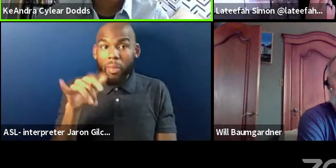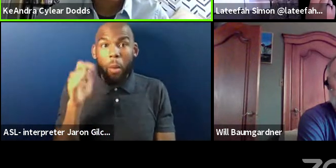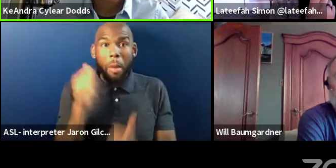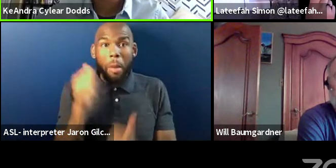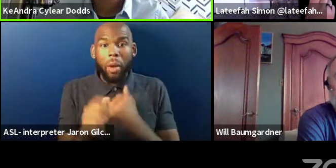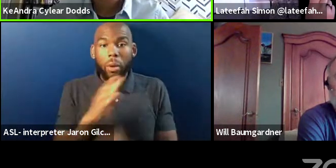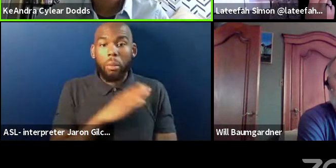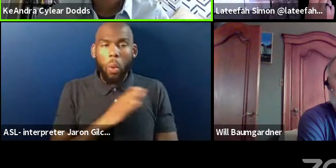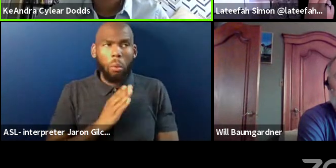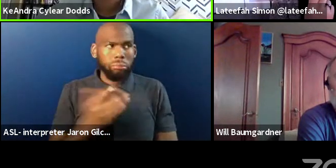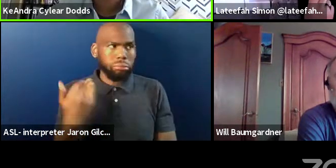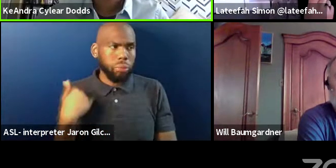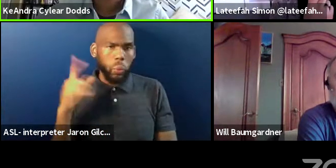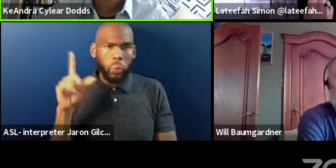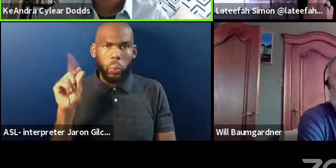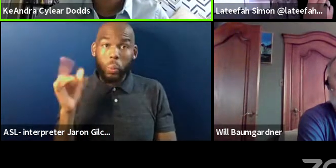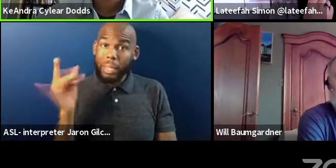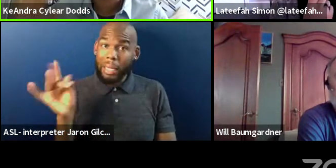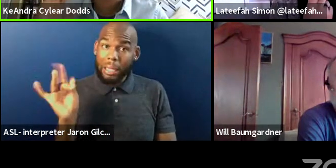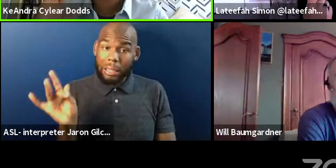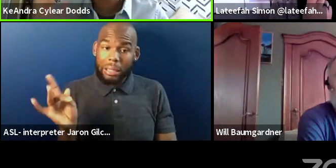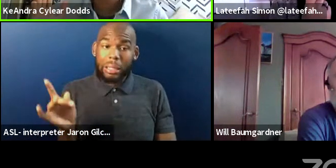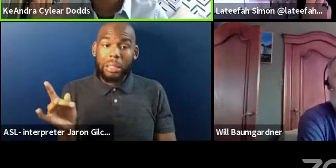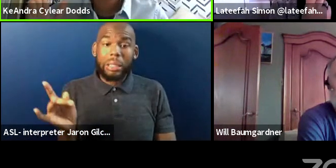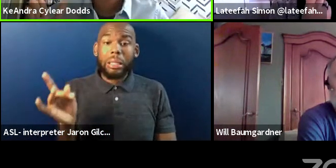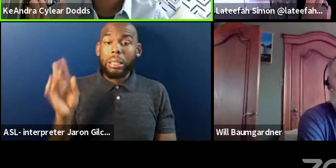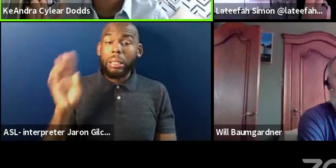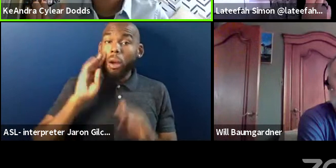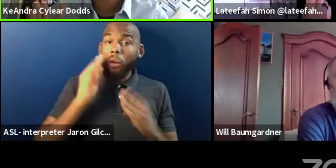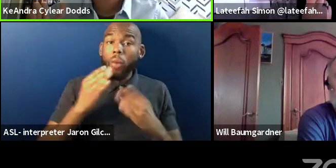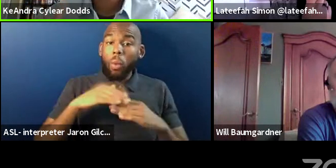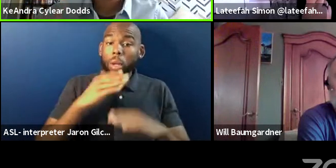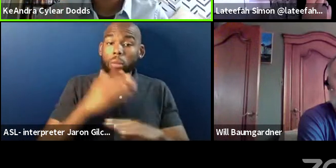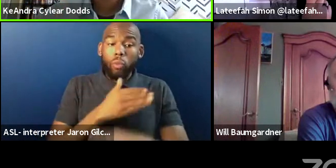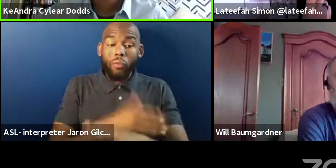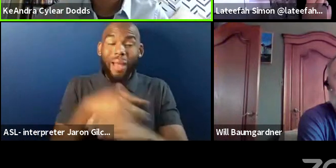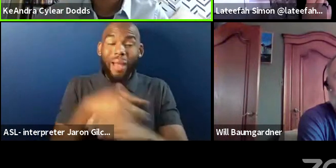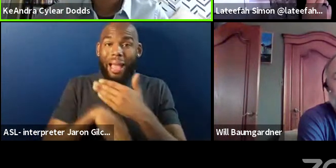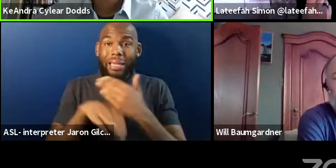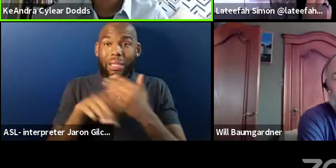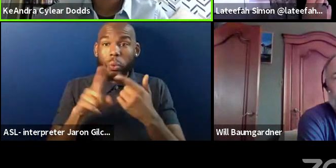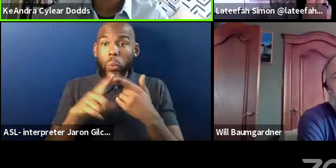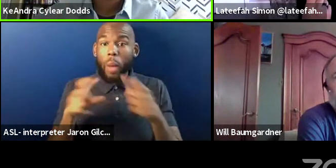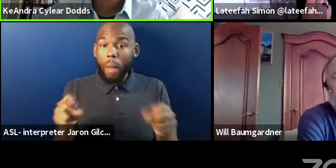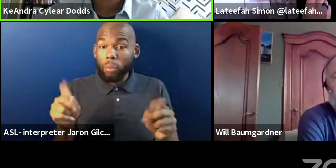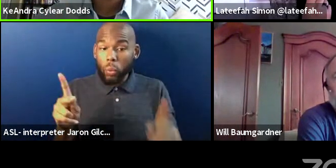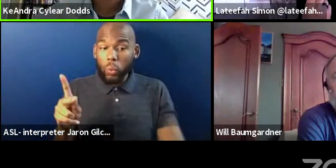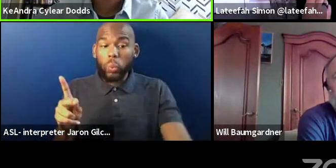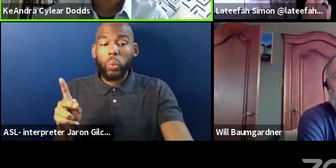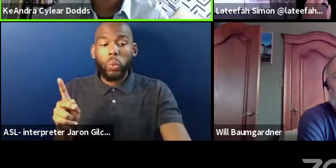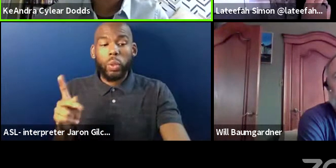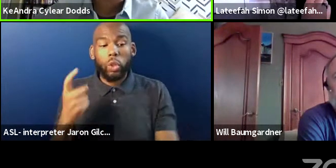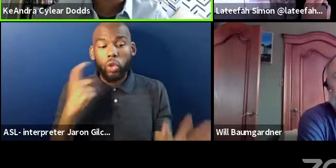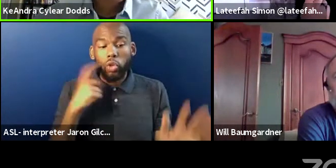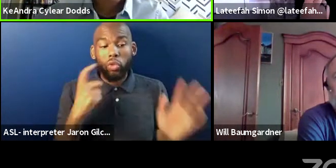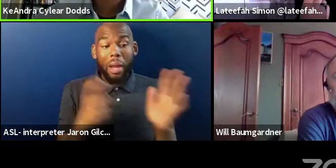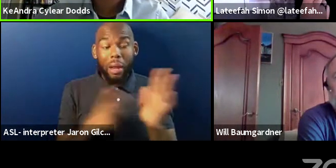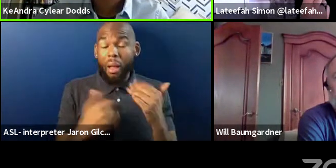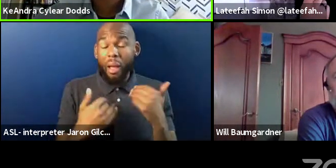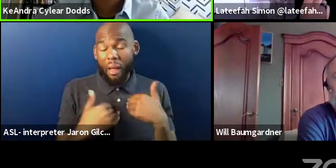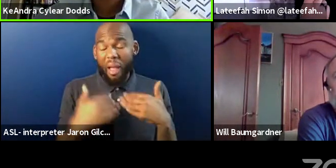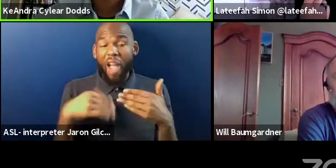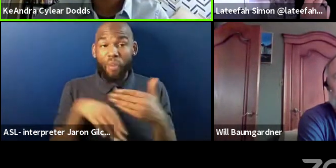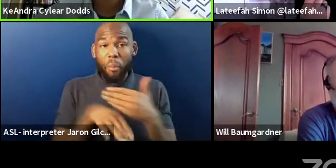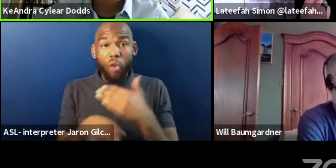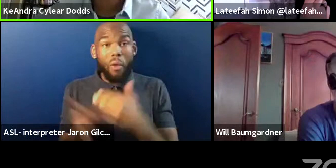in 2018. And it's focused on improving access to opportunity, recognizing that there are barriers and gaps